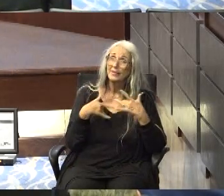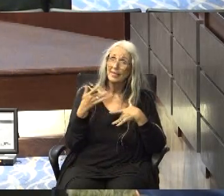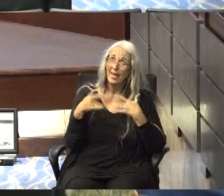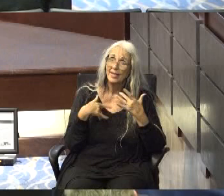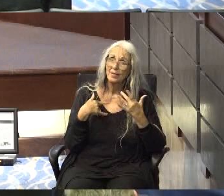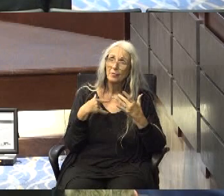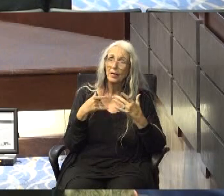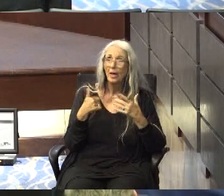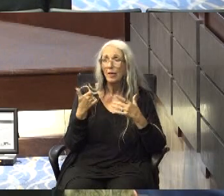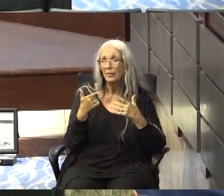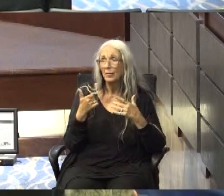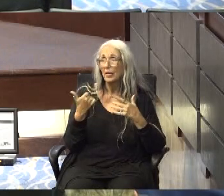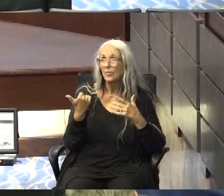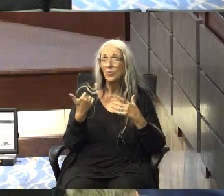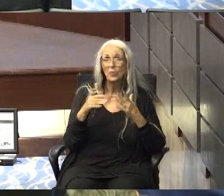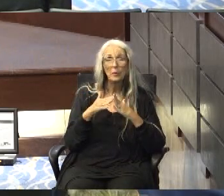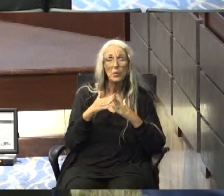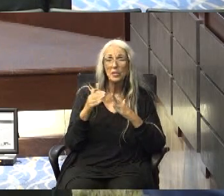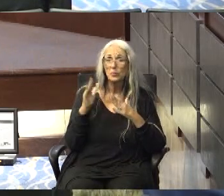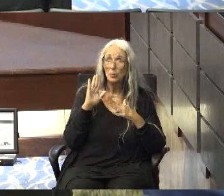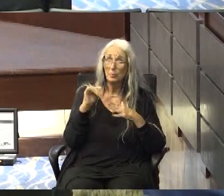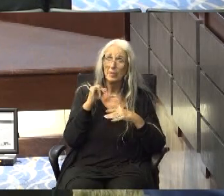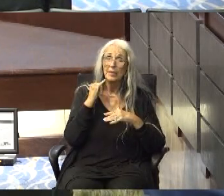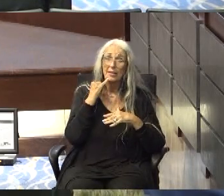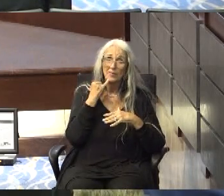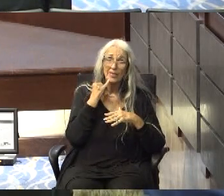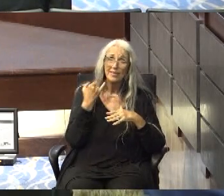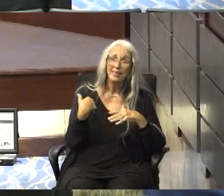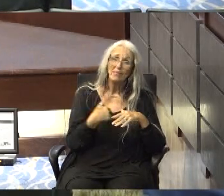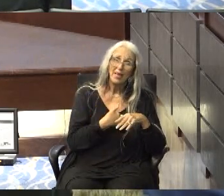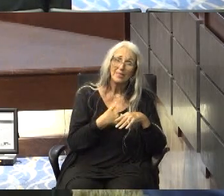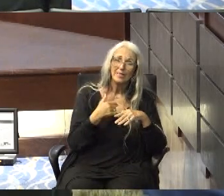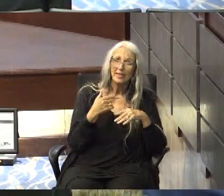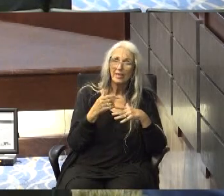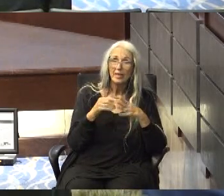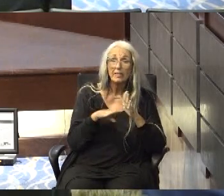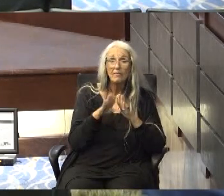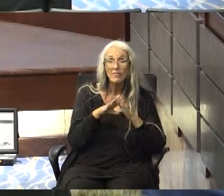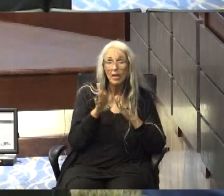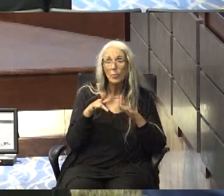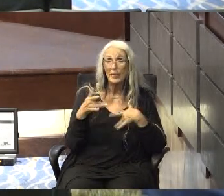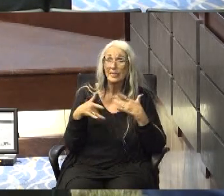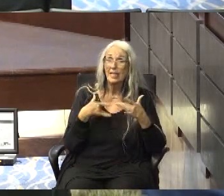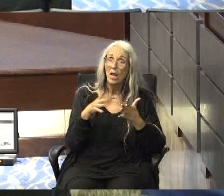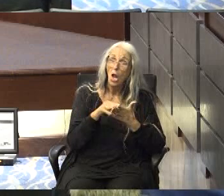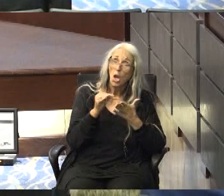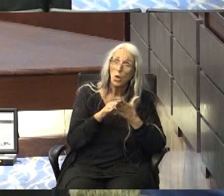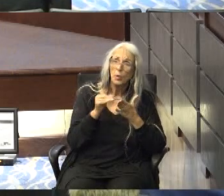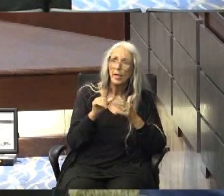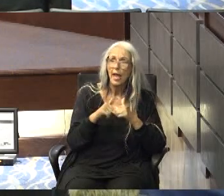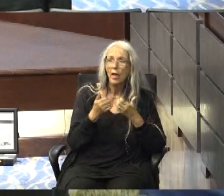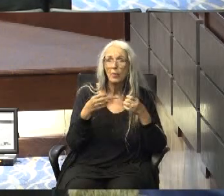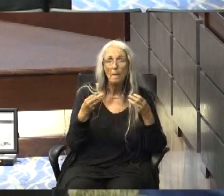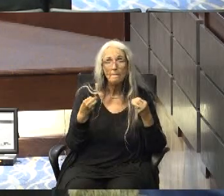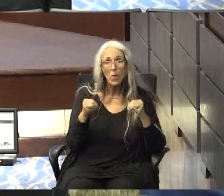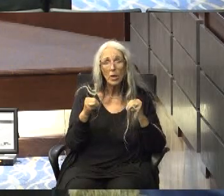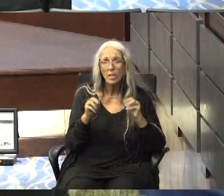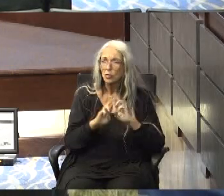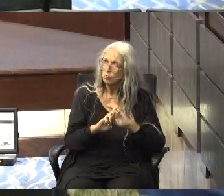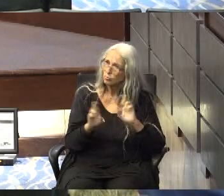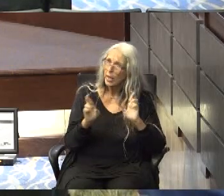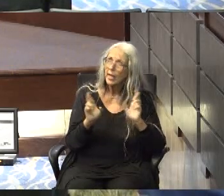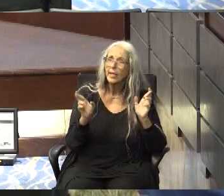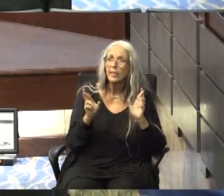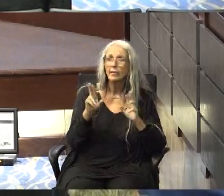envious of, and that any developer should be excited about learning about. The Waco market's ready for this. The land